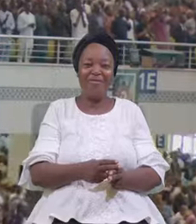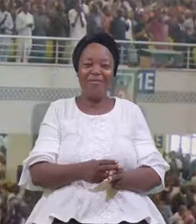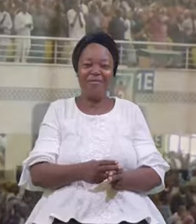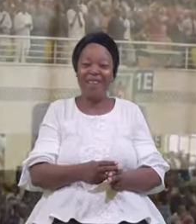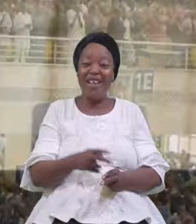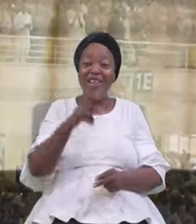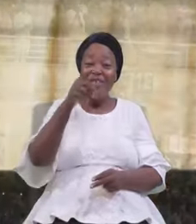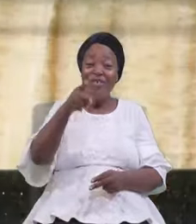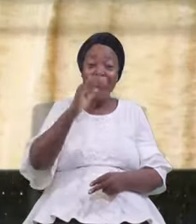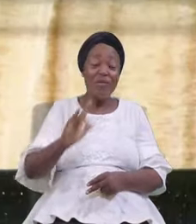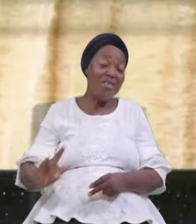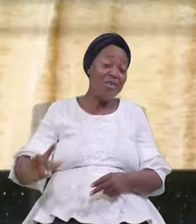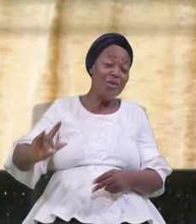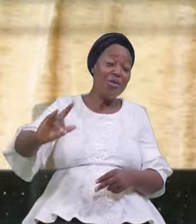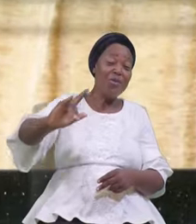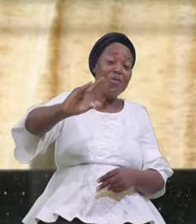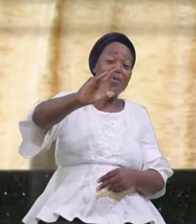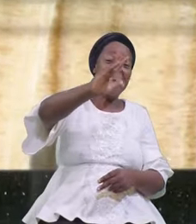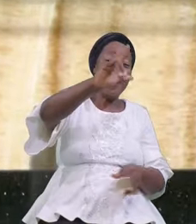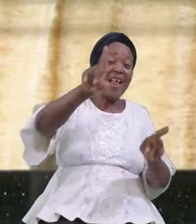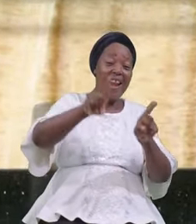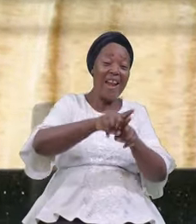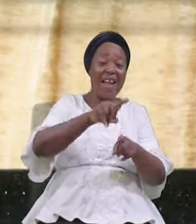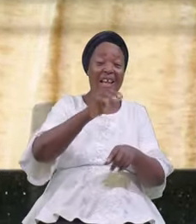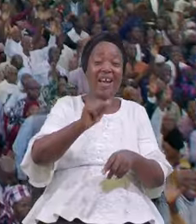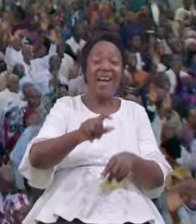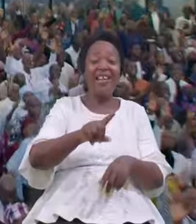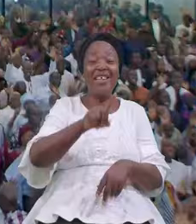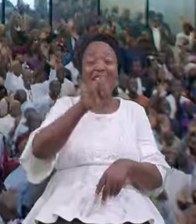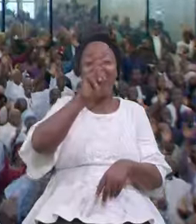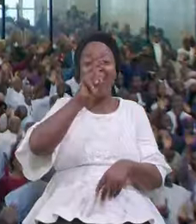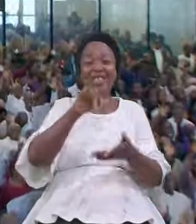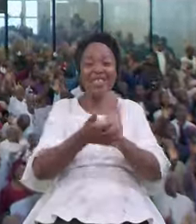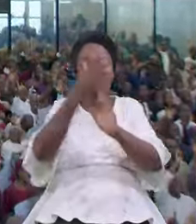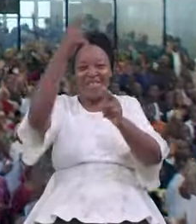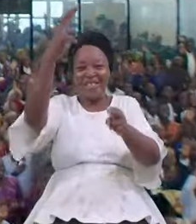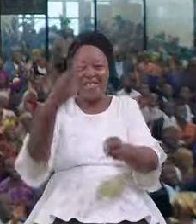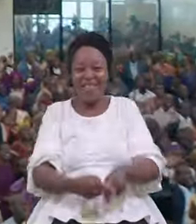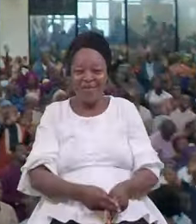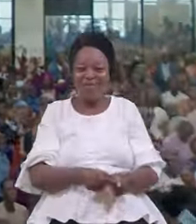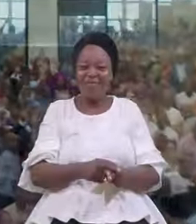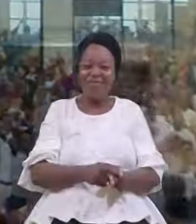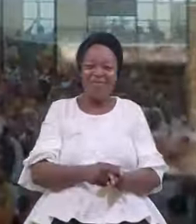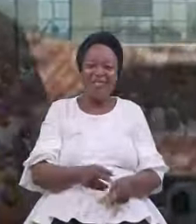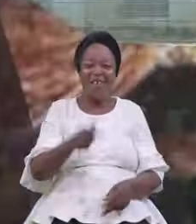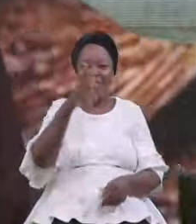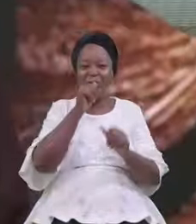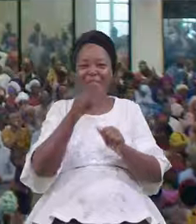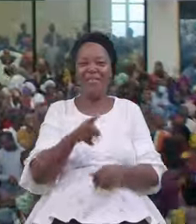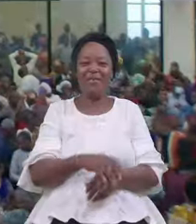You will soar like an eagle. Thank you. God bless you.